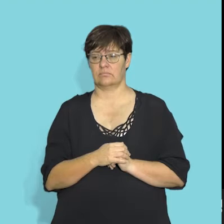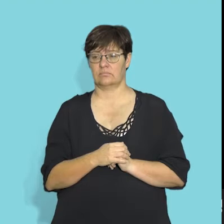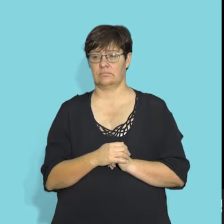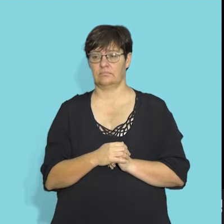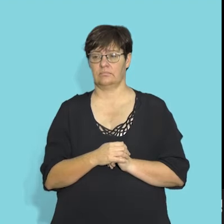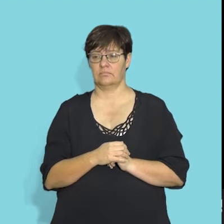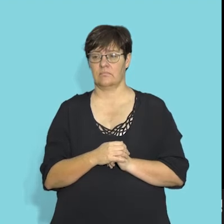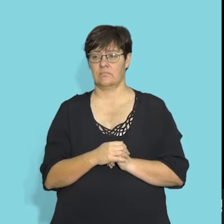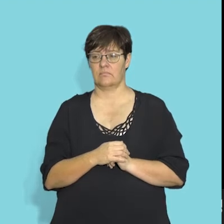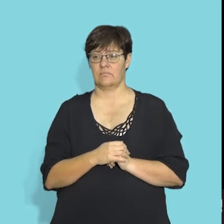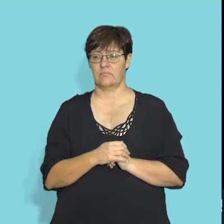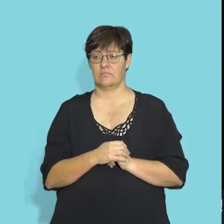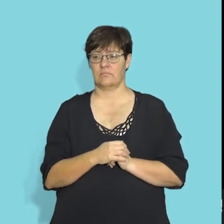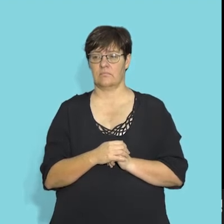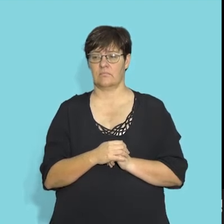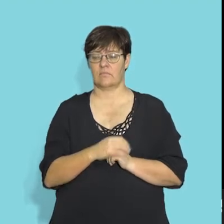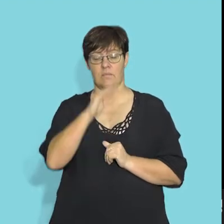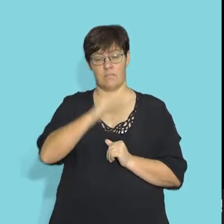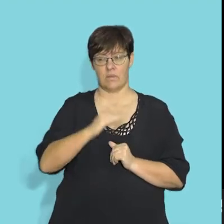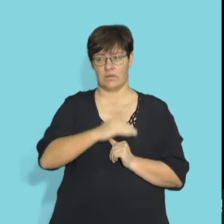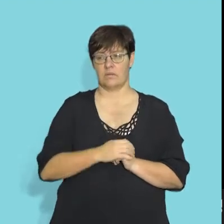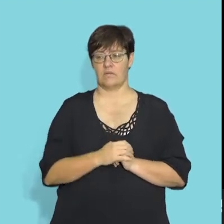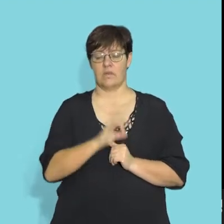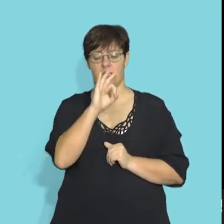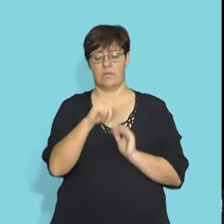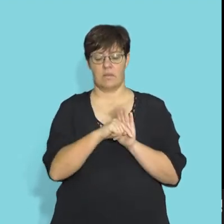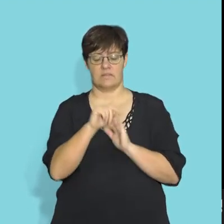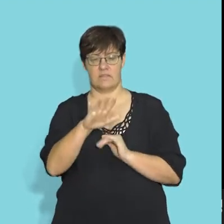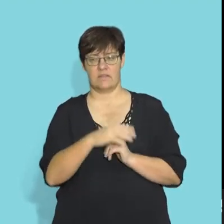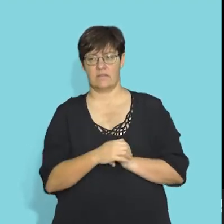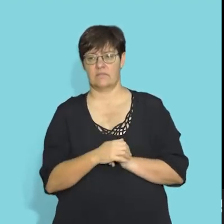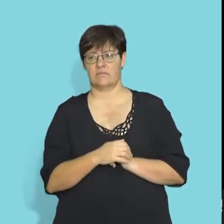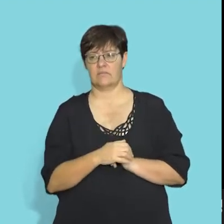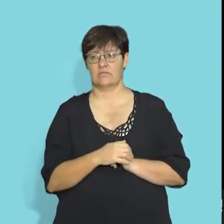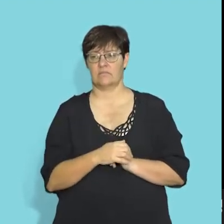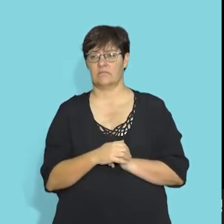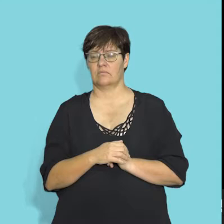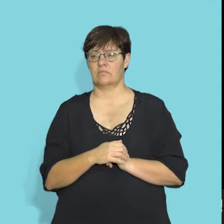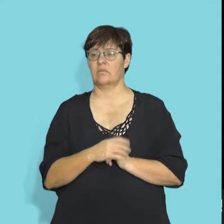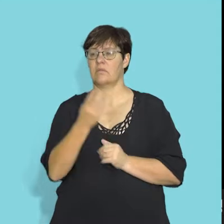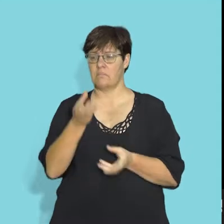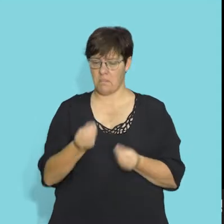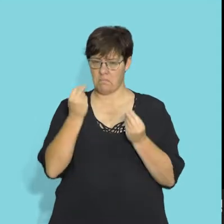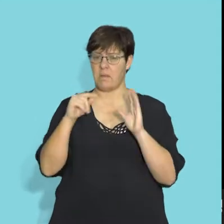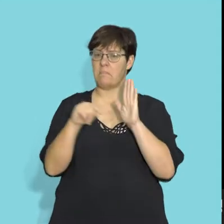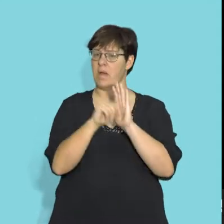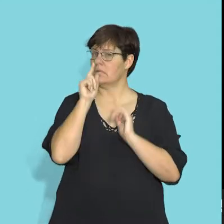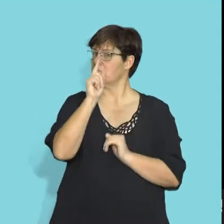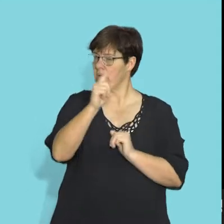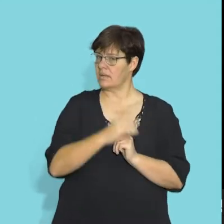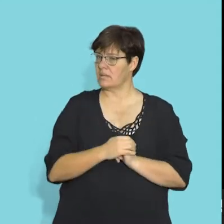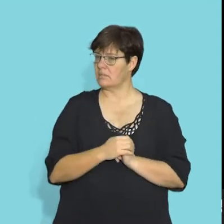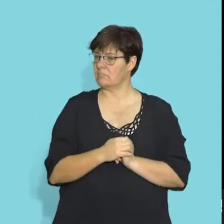3. And at the bottom, I'm going to go 3 minus 5. And what do I get? I